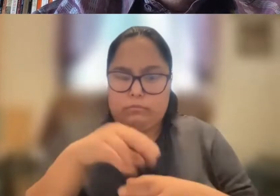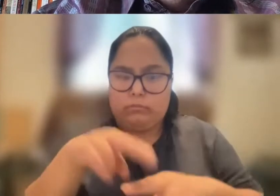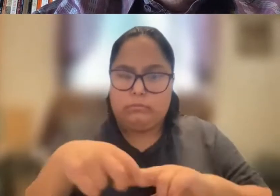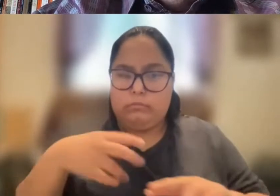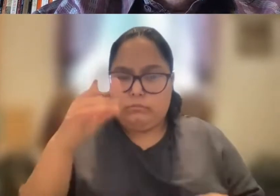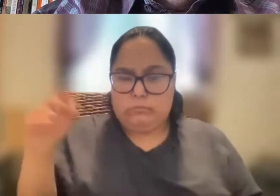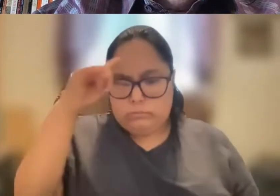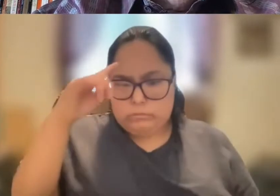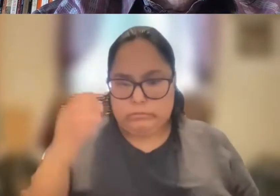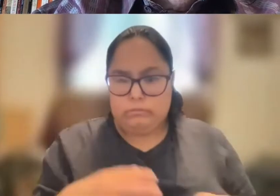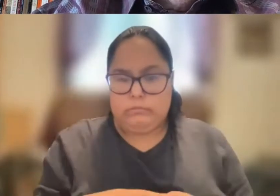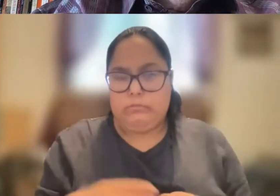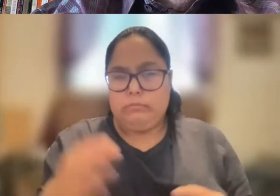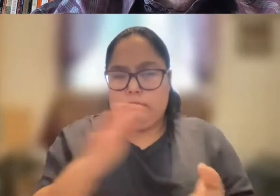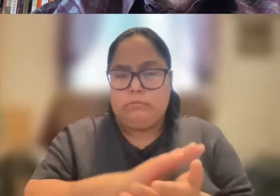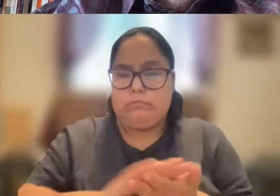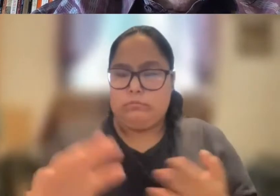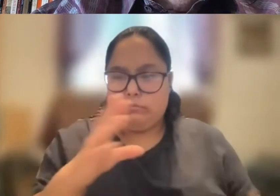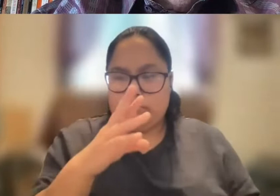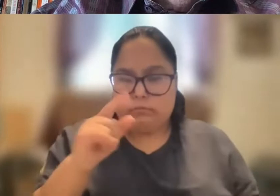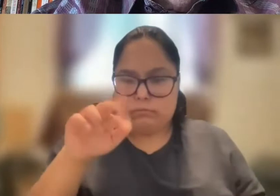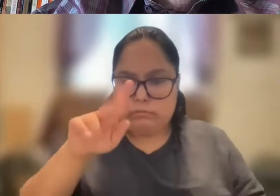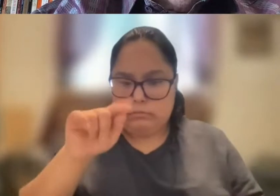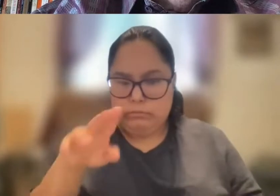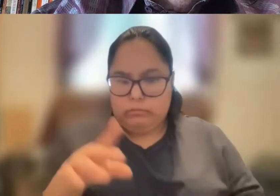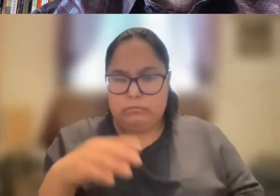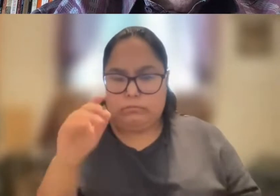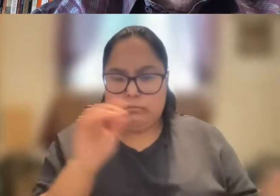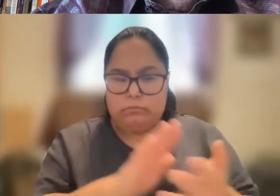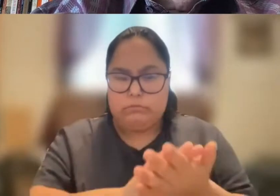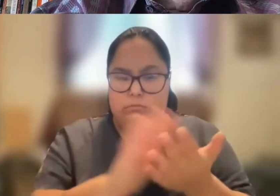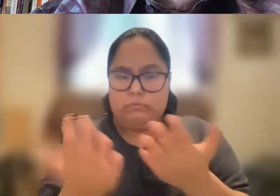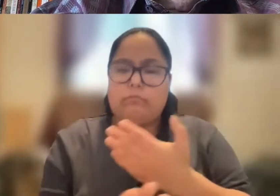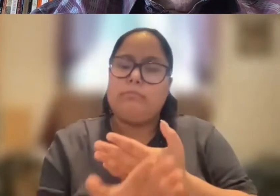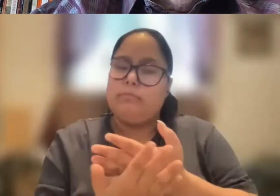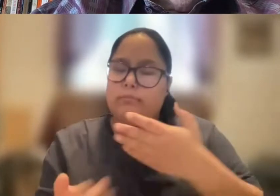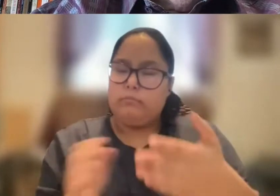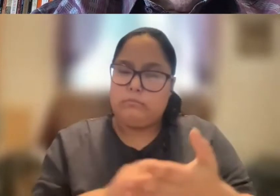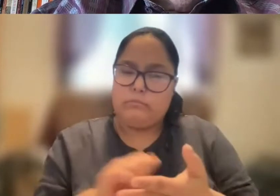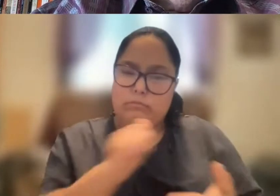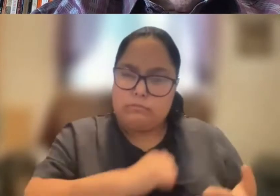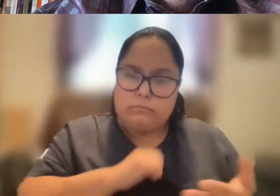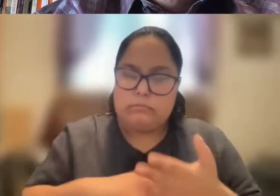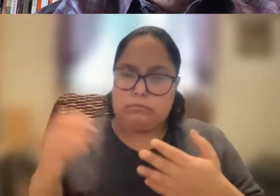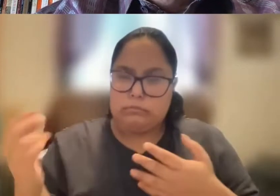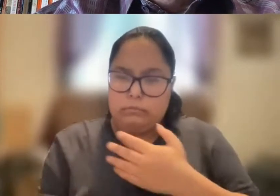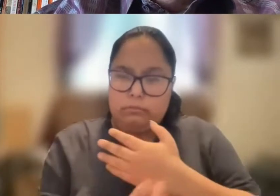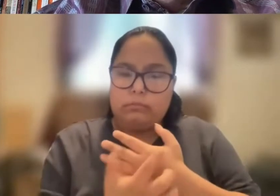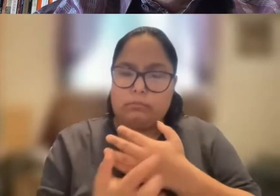I got a nice certificate from them. On one side was the apology, and another side was a letter from the Prime